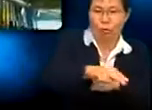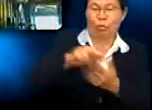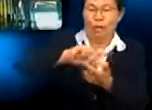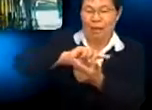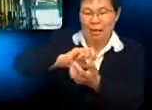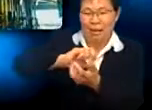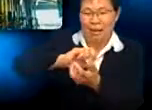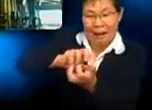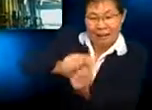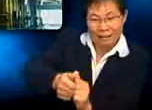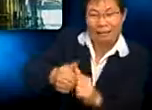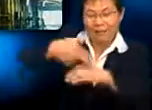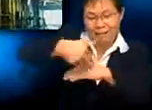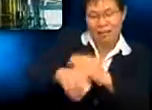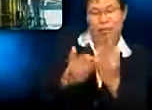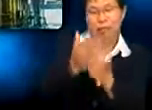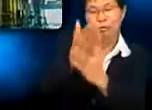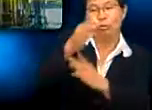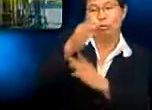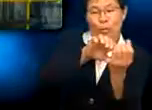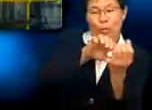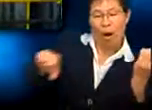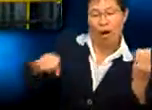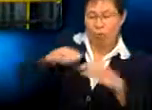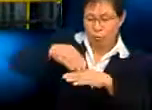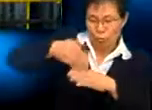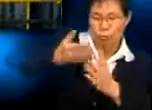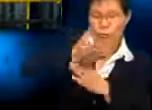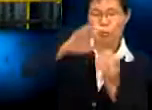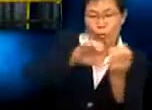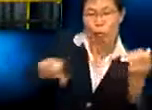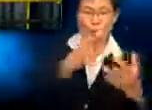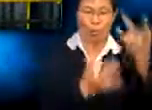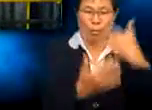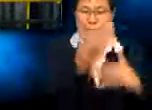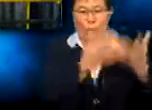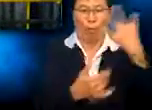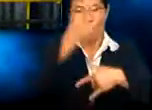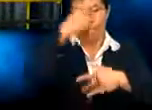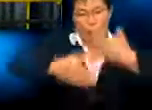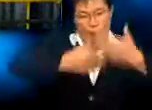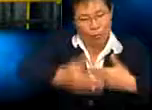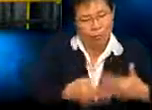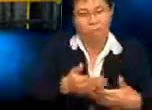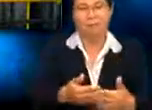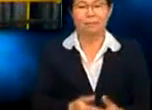grinder. It is then sent through pipes to a furnace for the burning